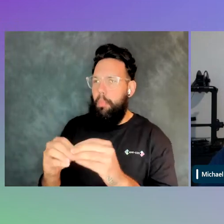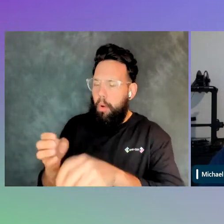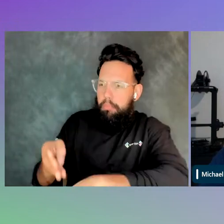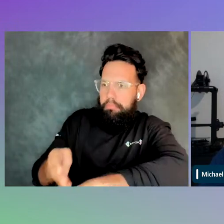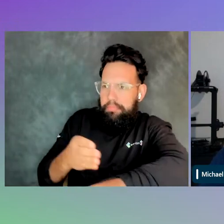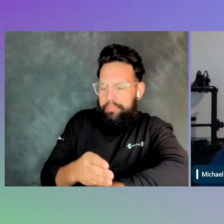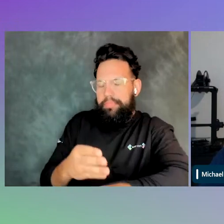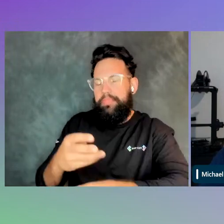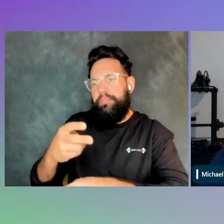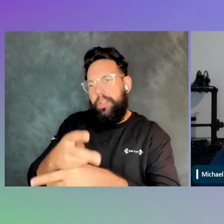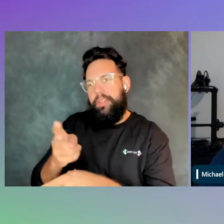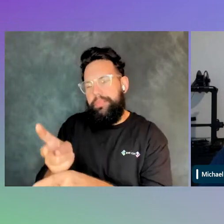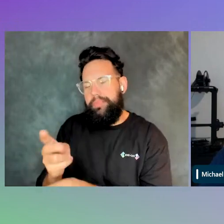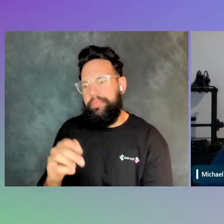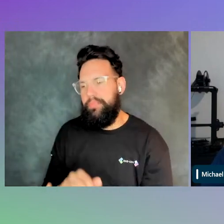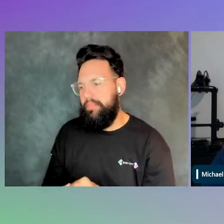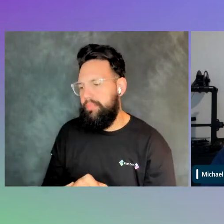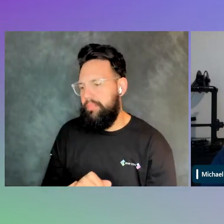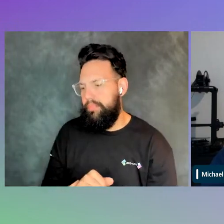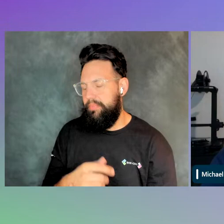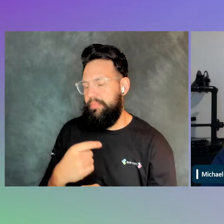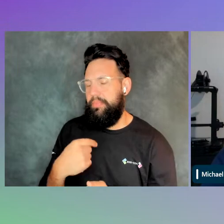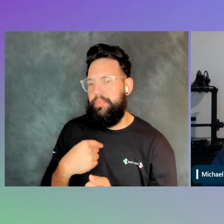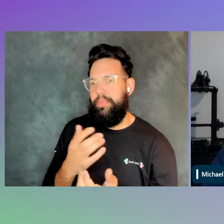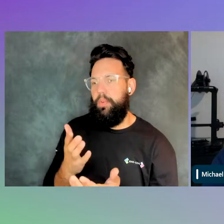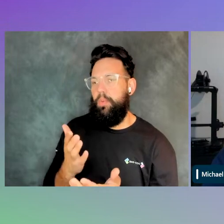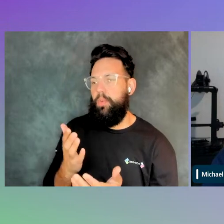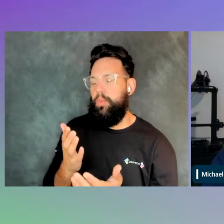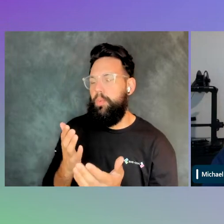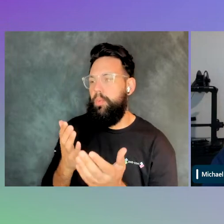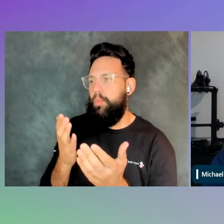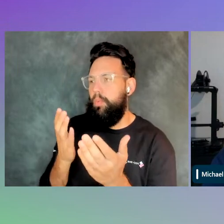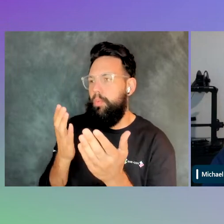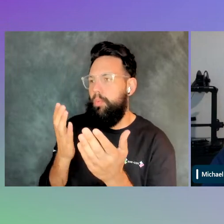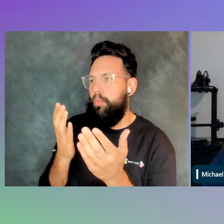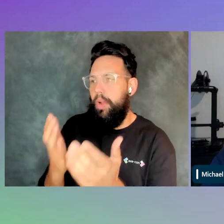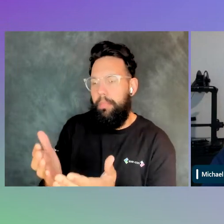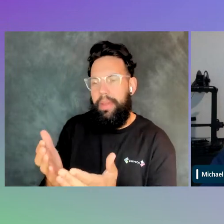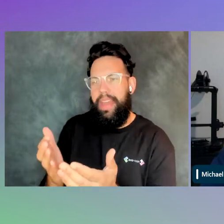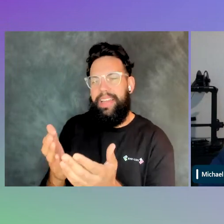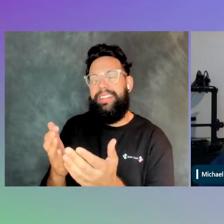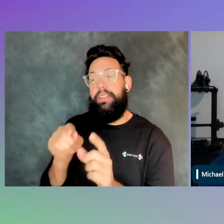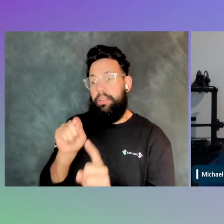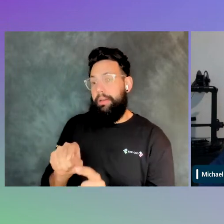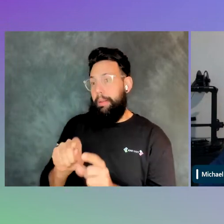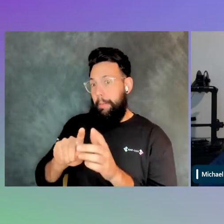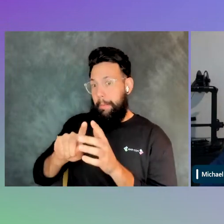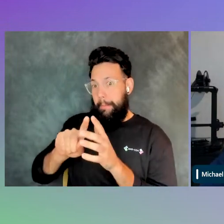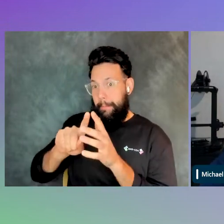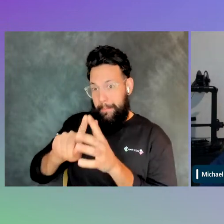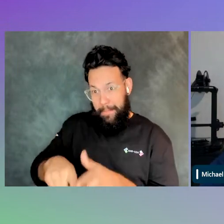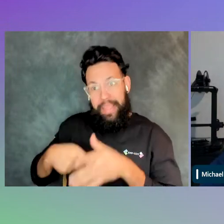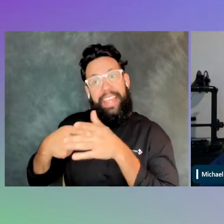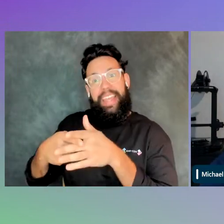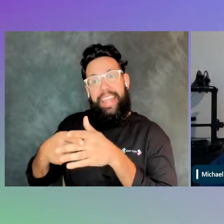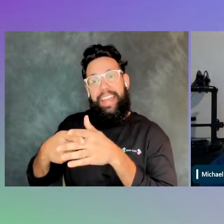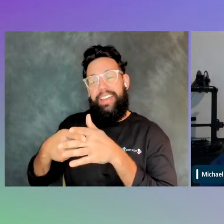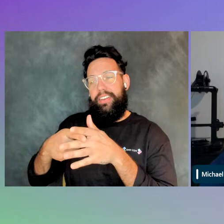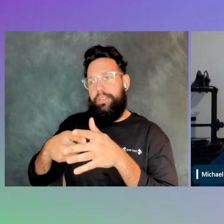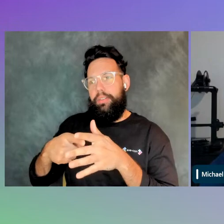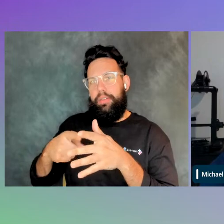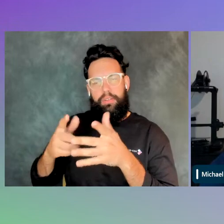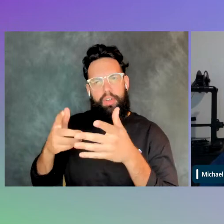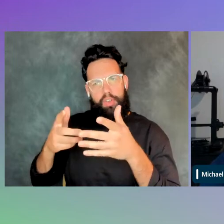would recommend dealing with accessibility from the get-go, and especially if you have